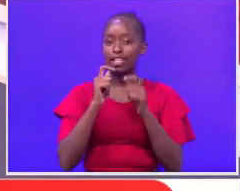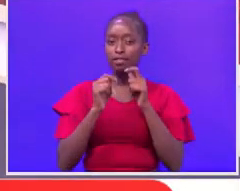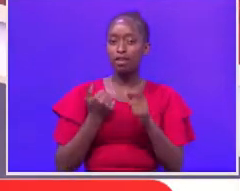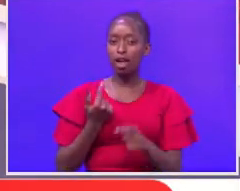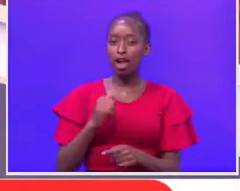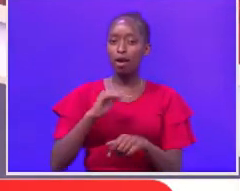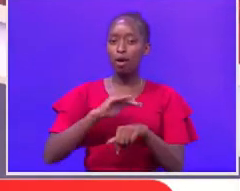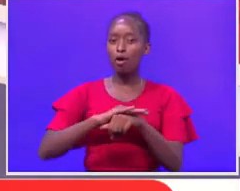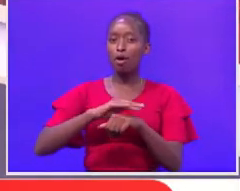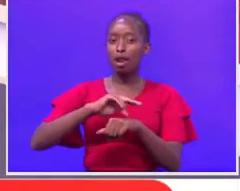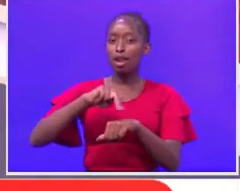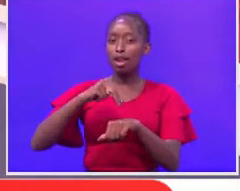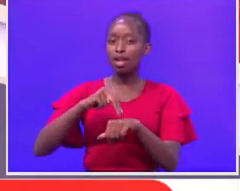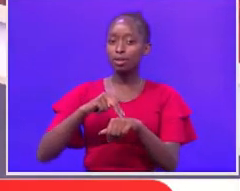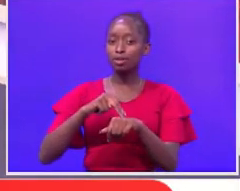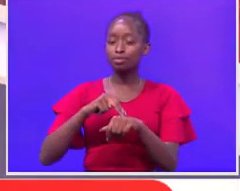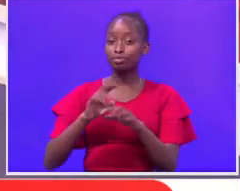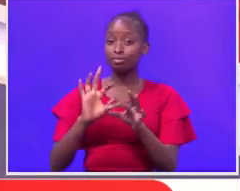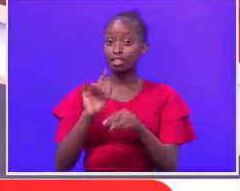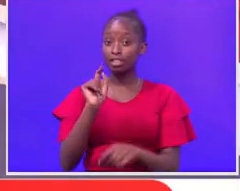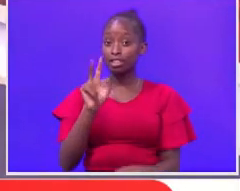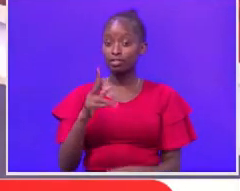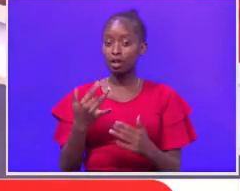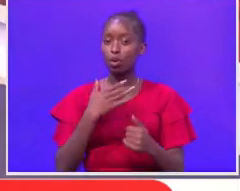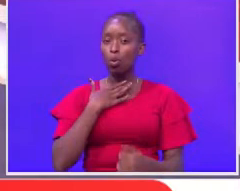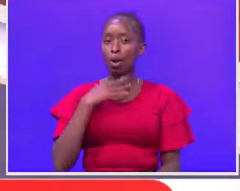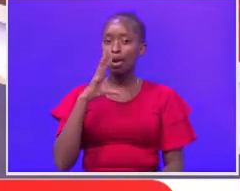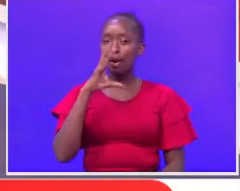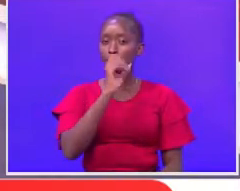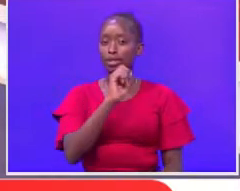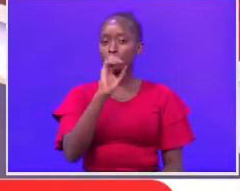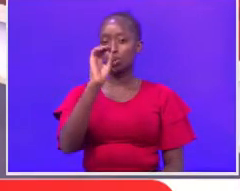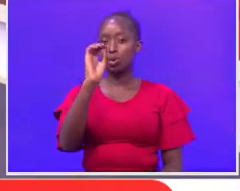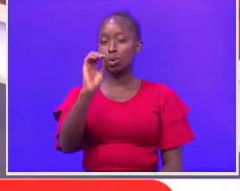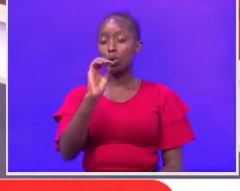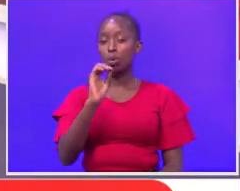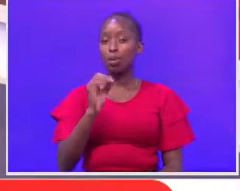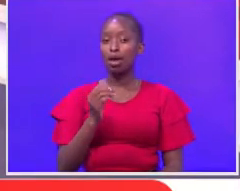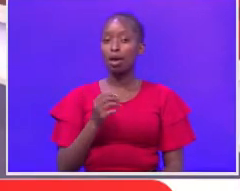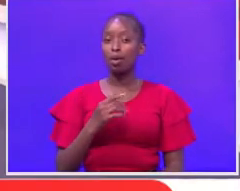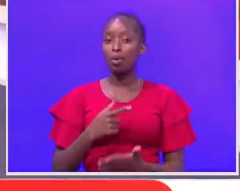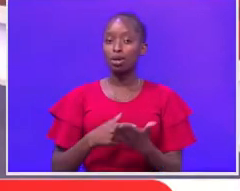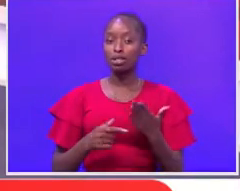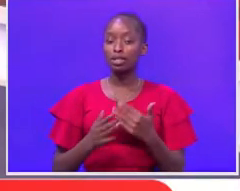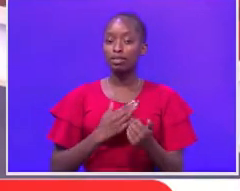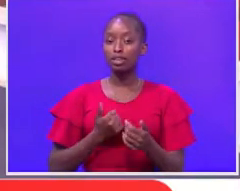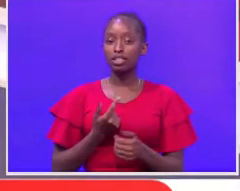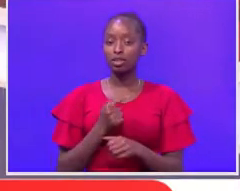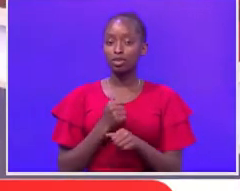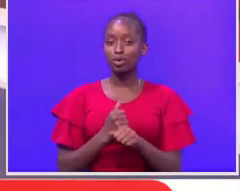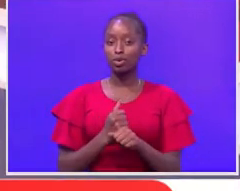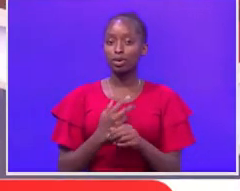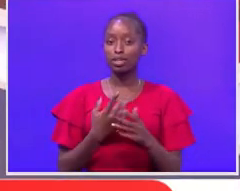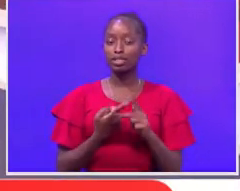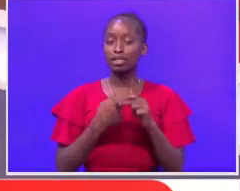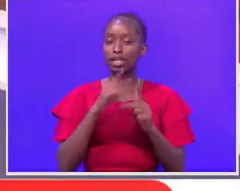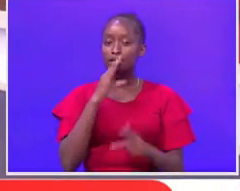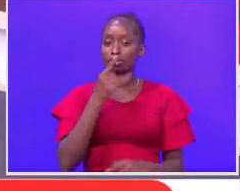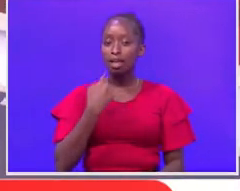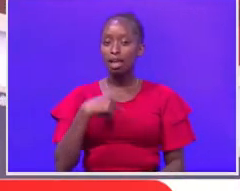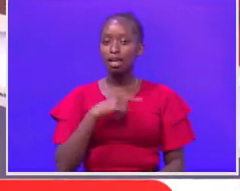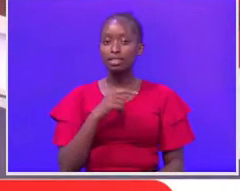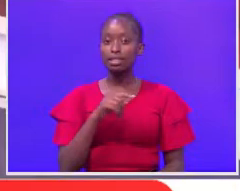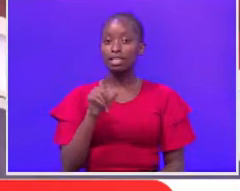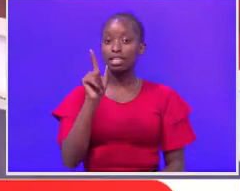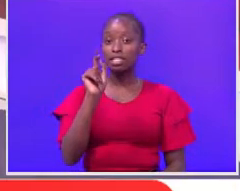national television, so you want to listen to this wonderful lady and what she is doing in that docket. Start talking to us at TV47